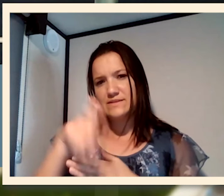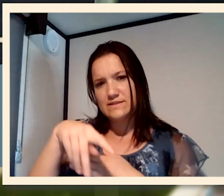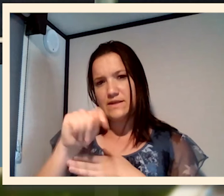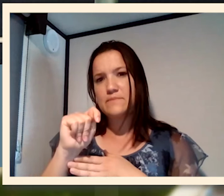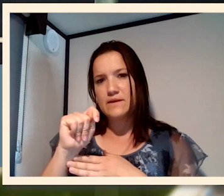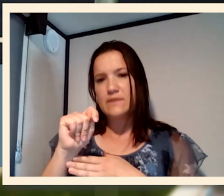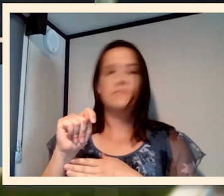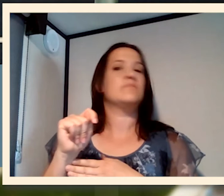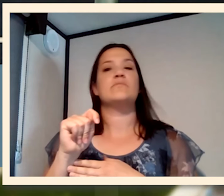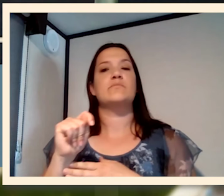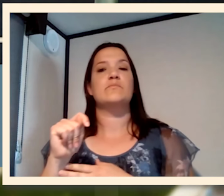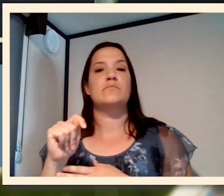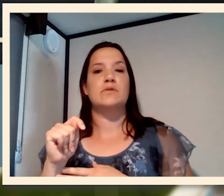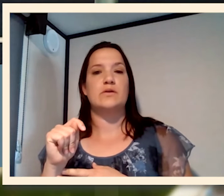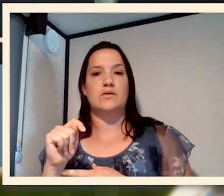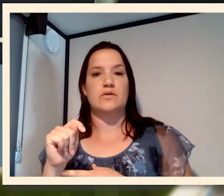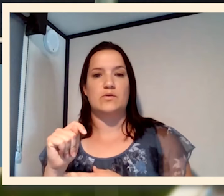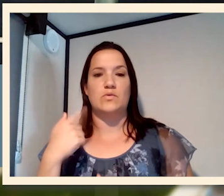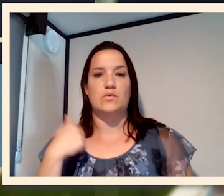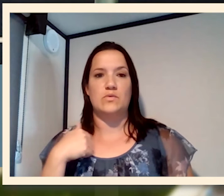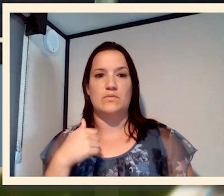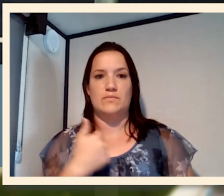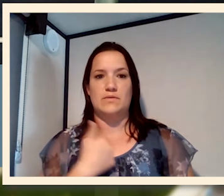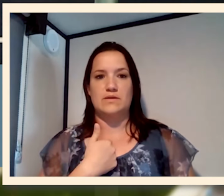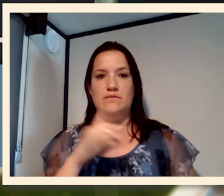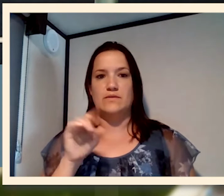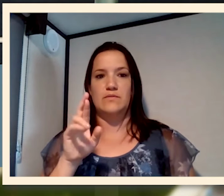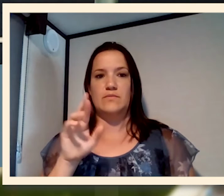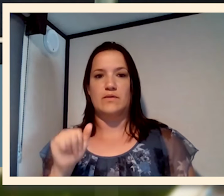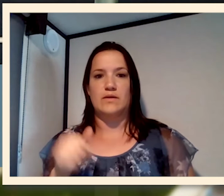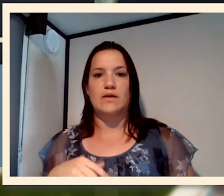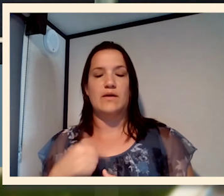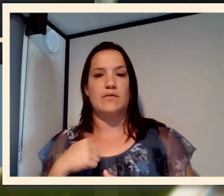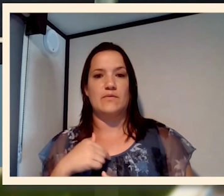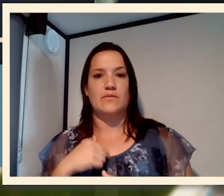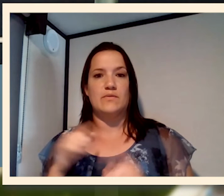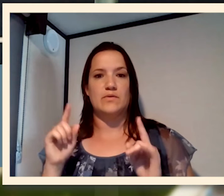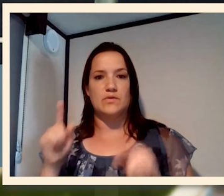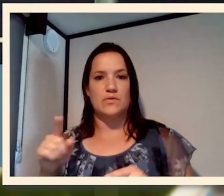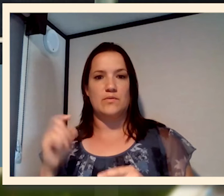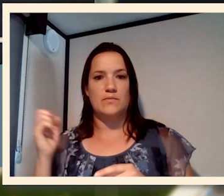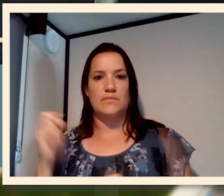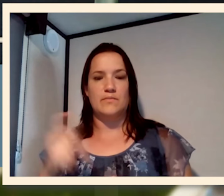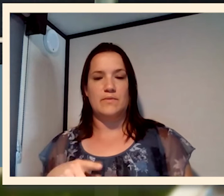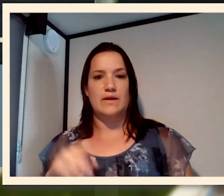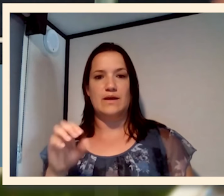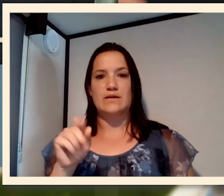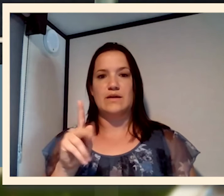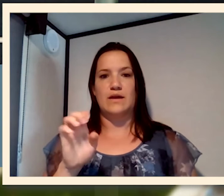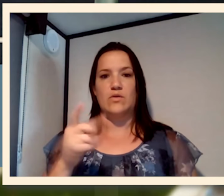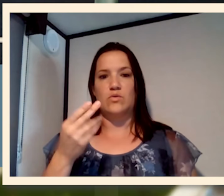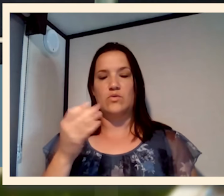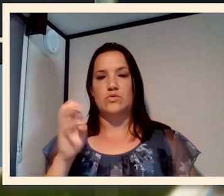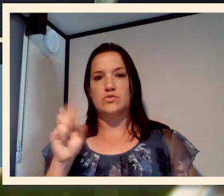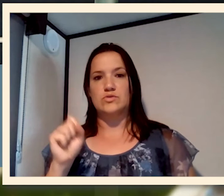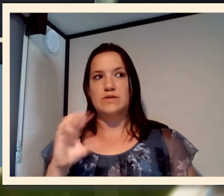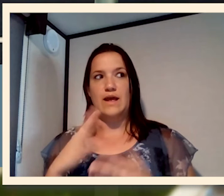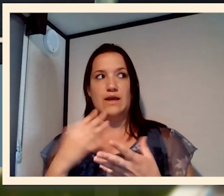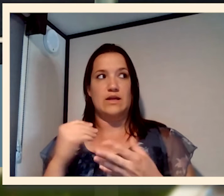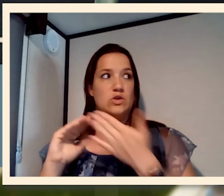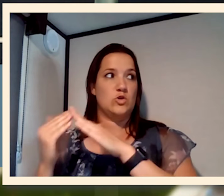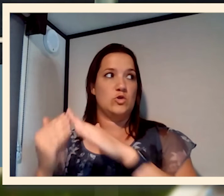like mid-September, I would say we're going to go back on the road, Deborah and I, and start meeting back